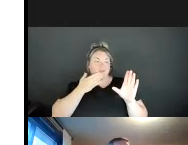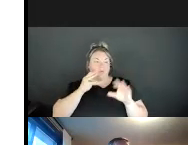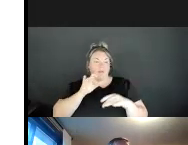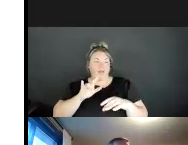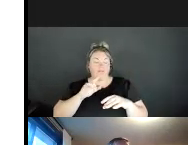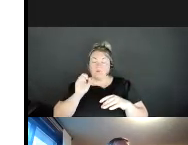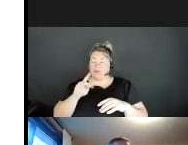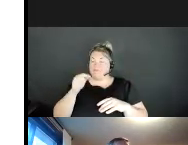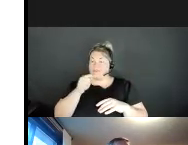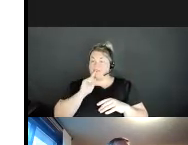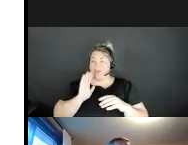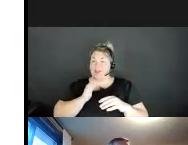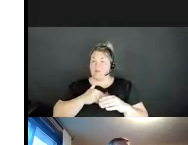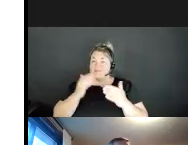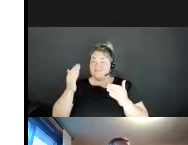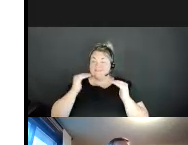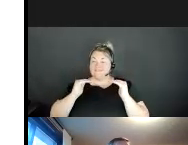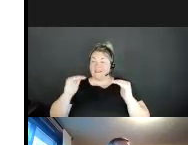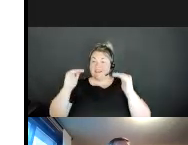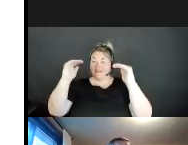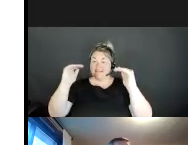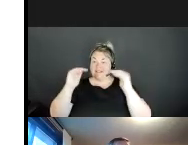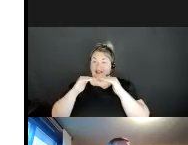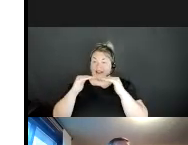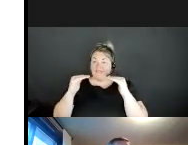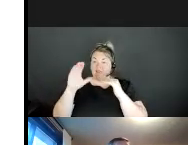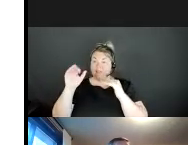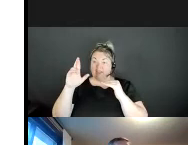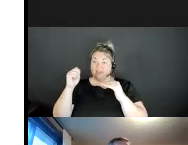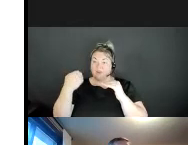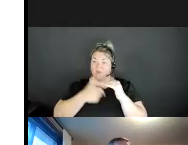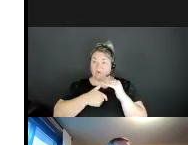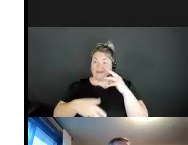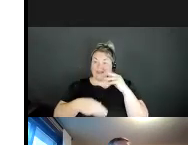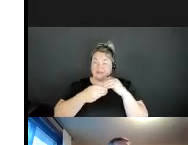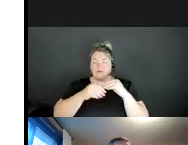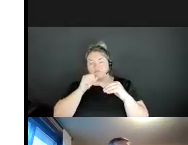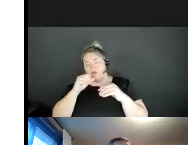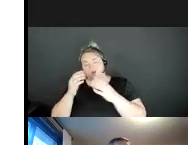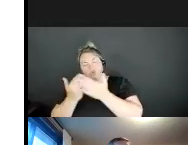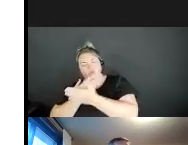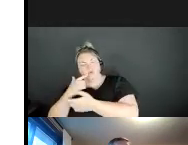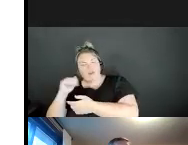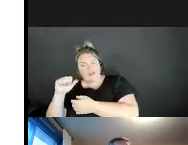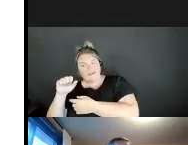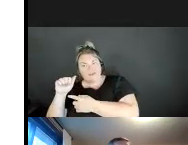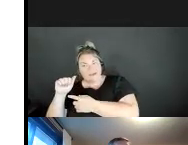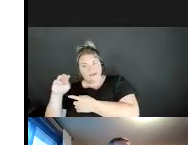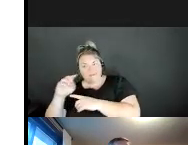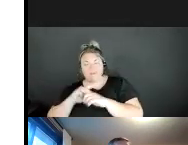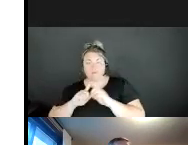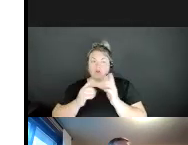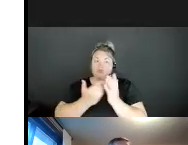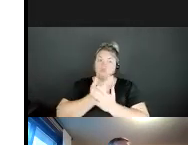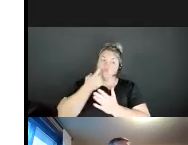so here is our next new level of care that we are adding in. Again, not new to the ASAM, but this is new to the state of Colorado, so